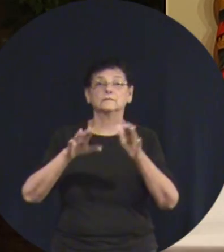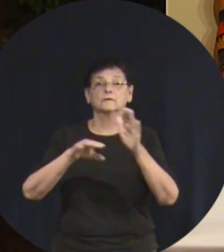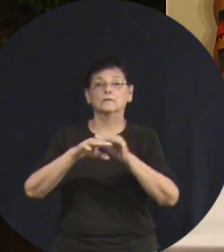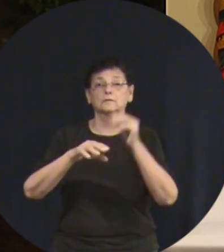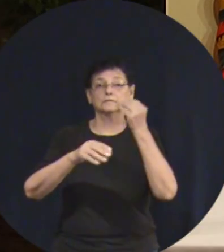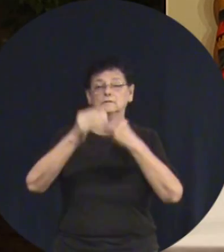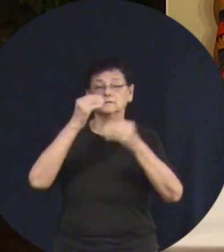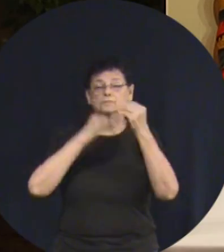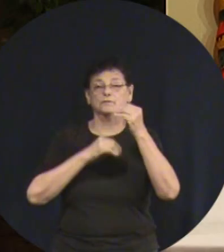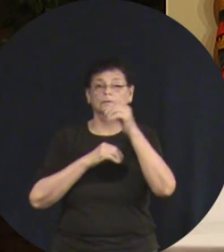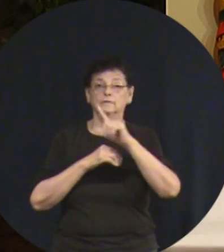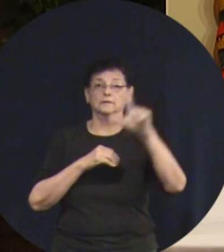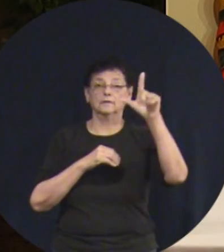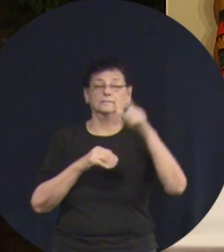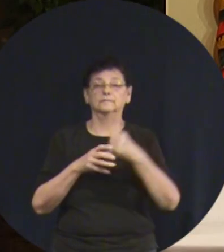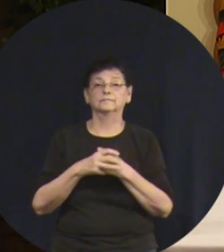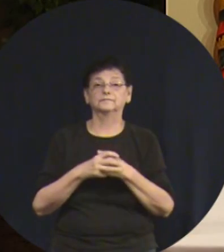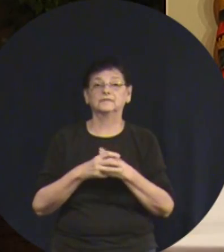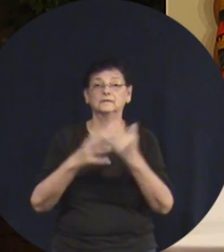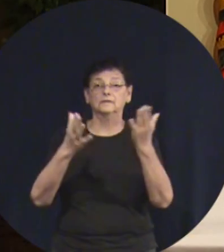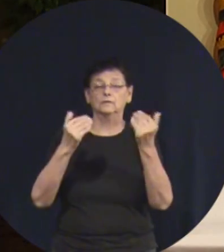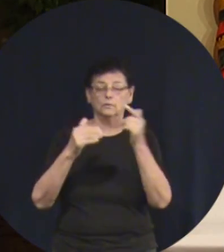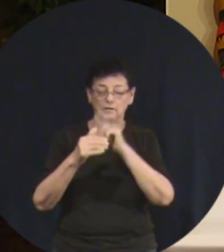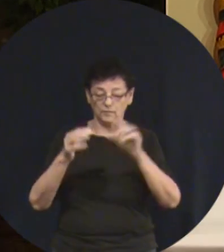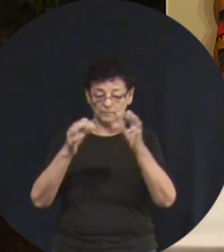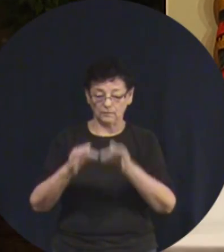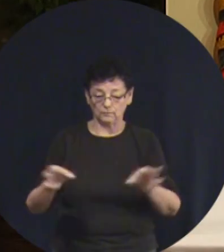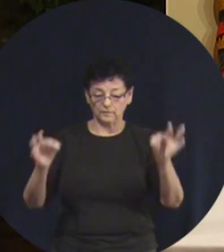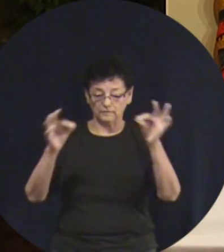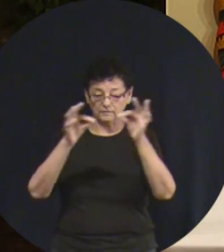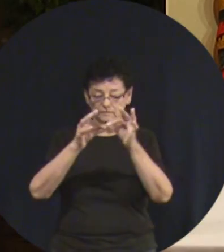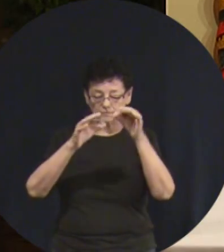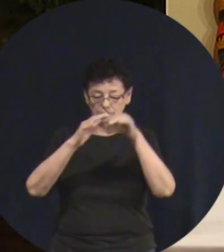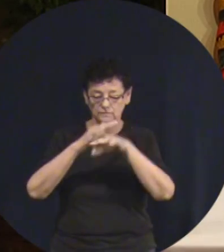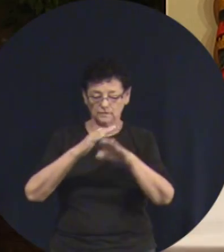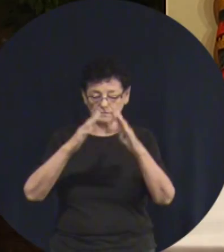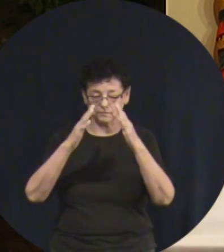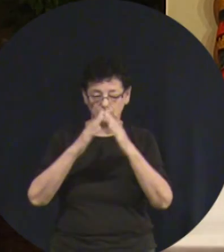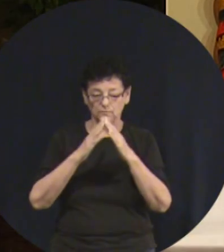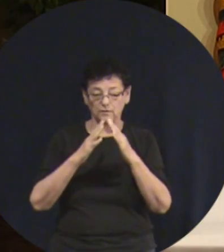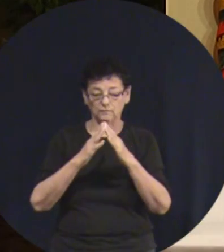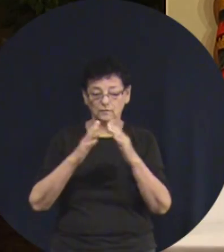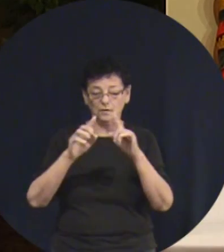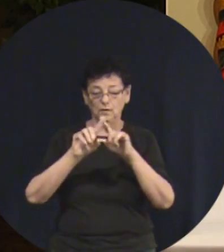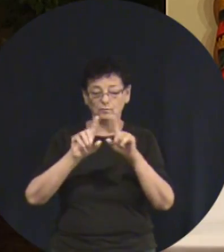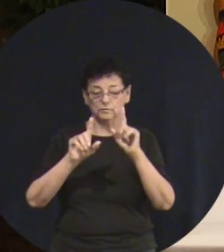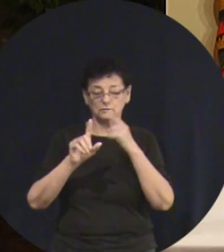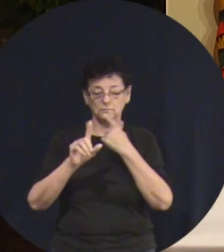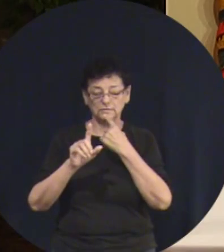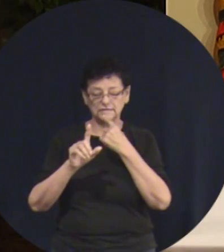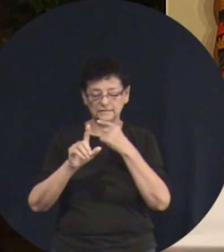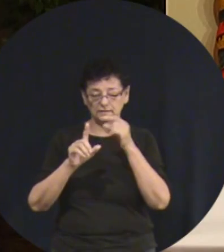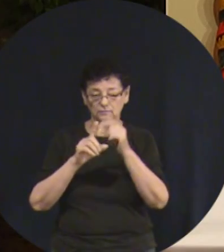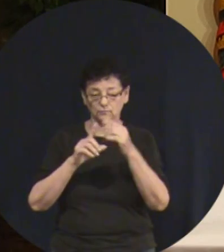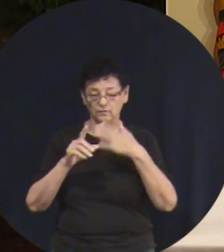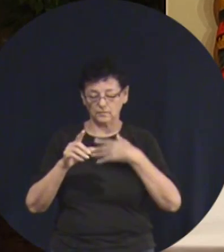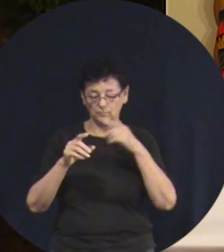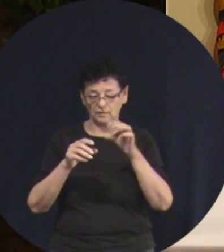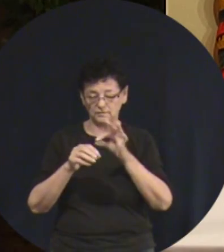Amen. The peace of the Lord be with you always. And with your spirit. Let us offer each other a sign of Christ's peace.